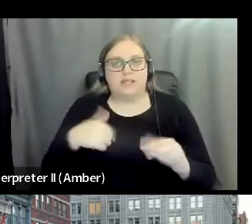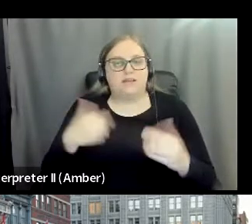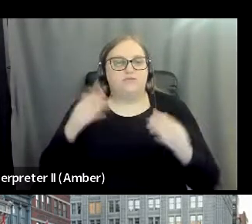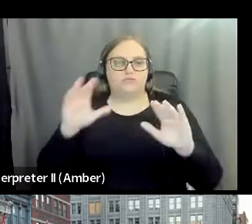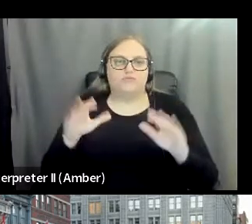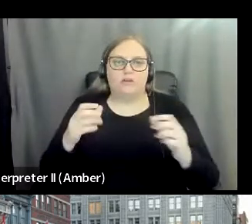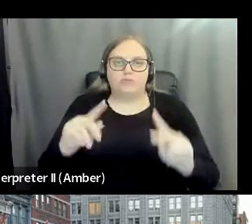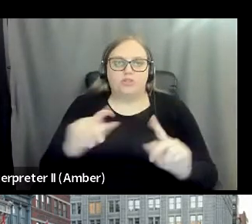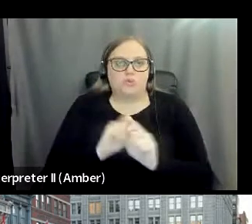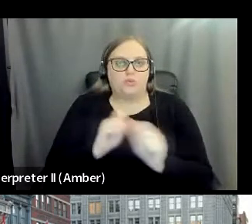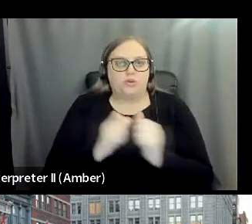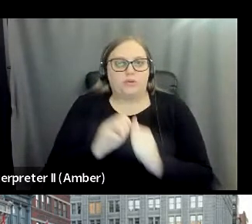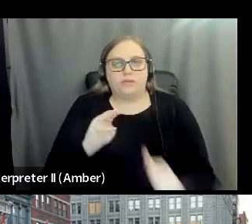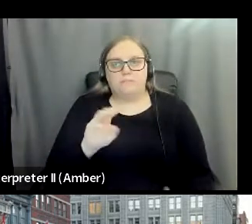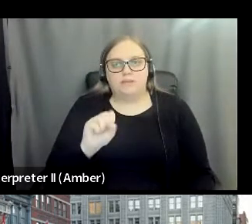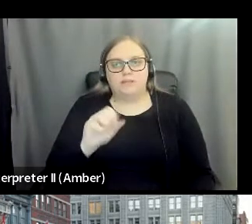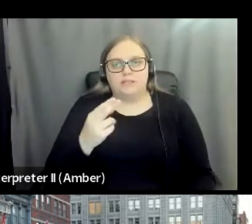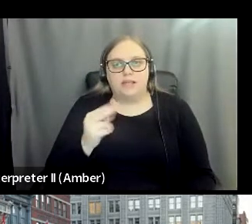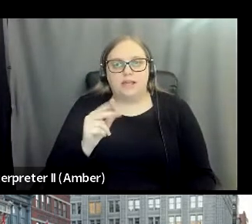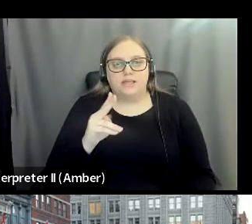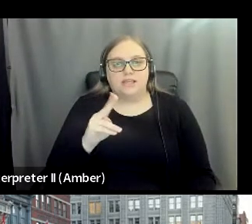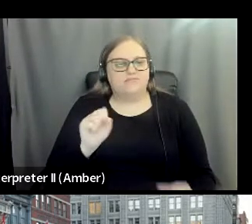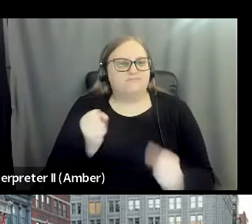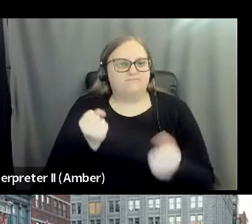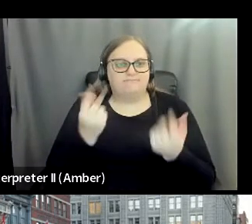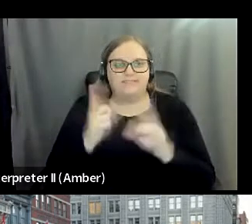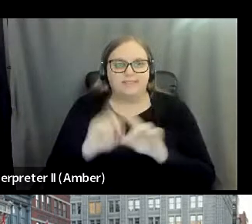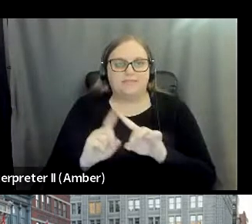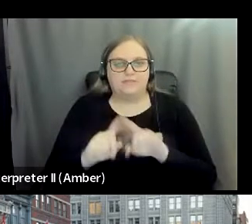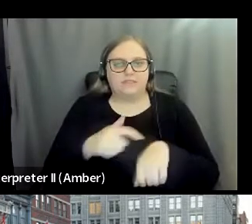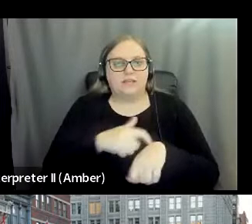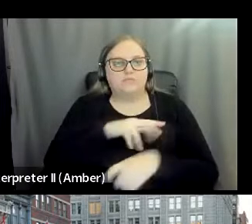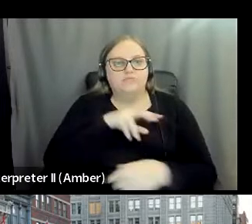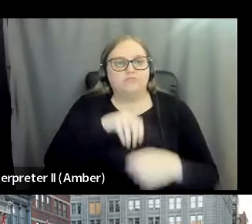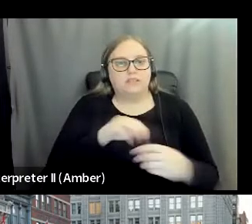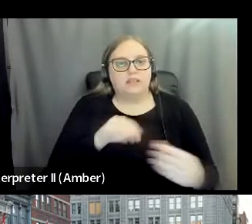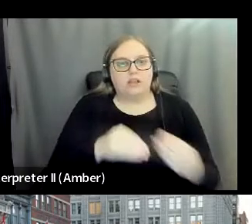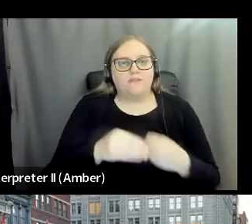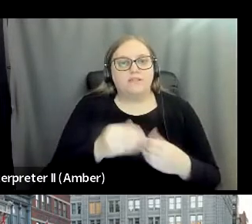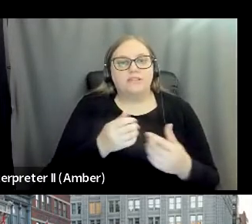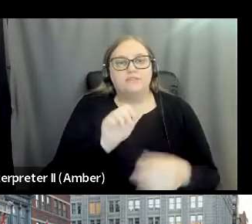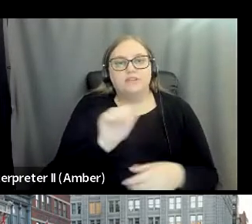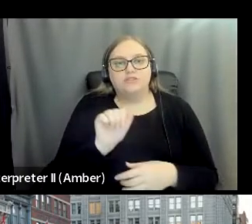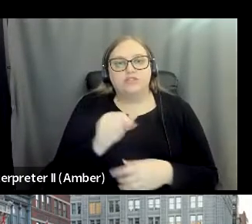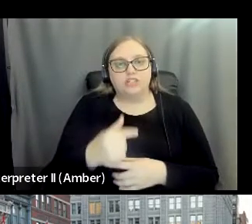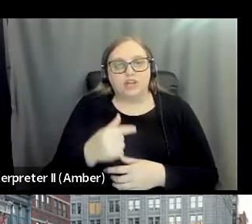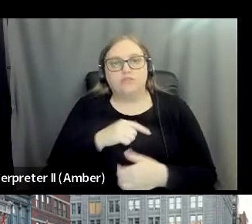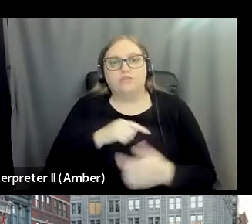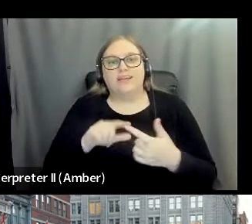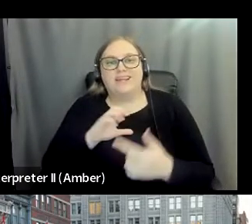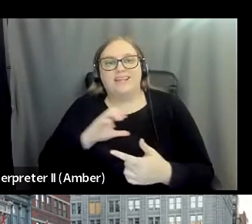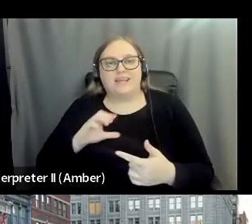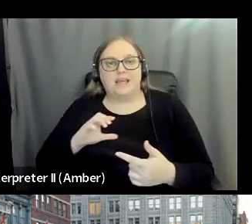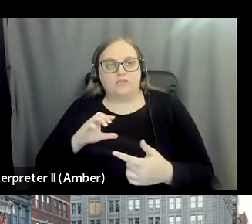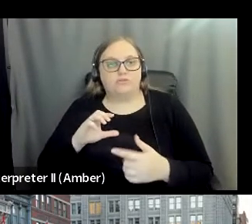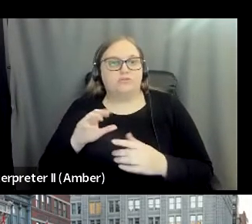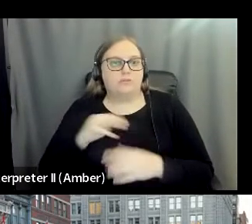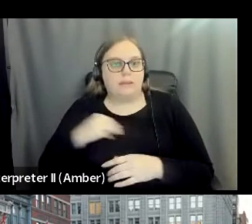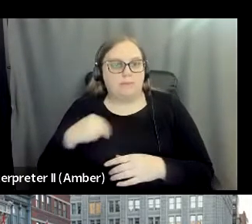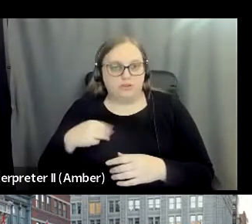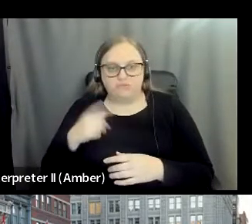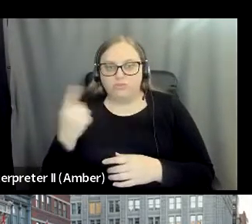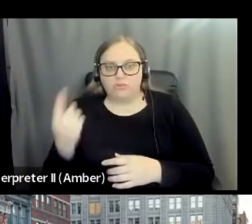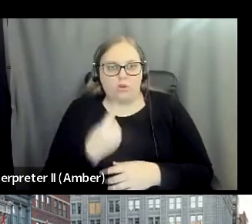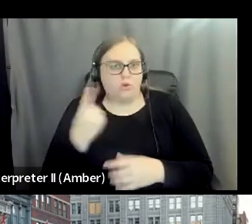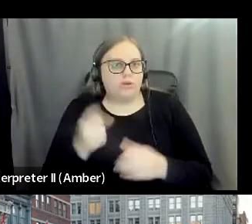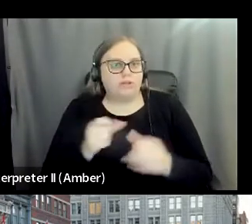with Ms. Hankins in several capacities, both at the Office of the Attorney General and as a council member. She has always been just